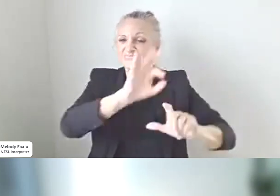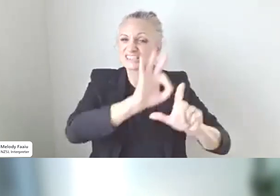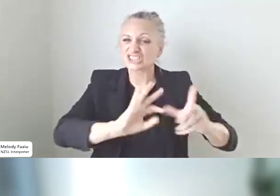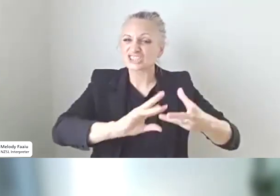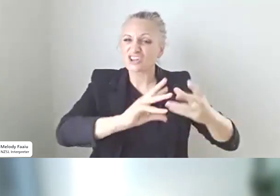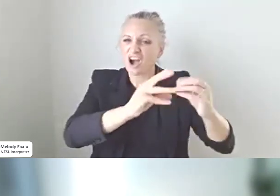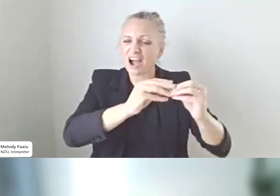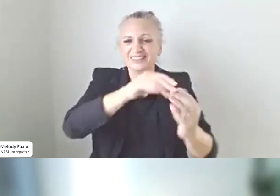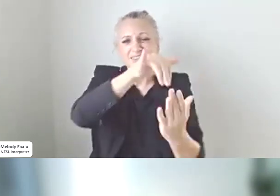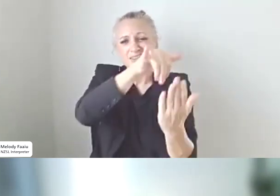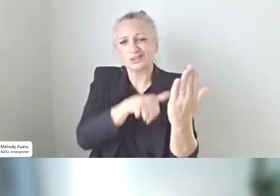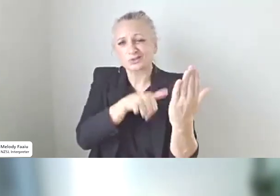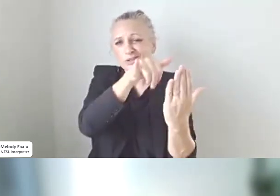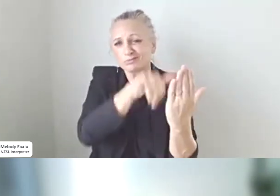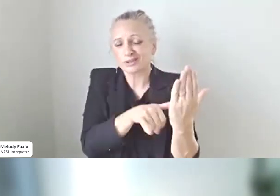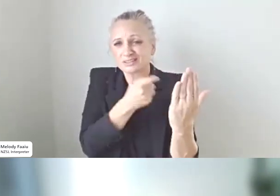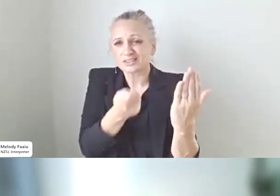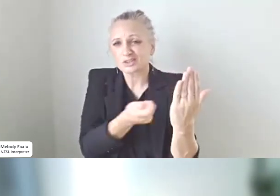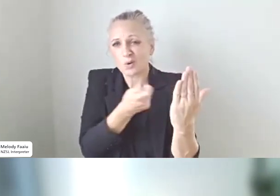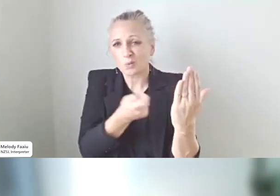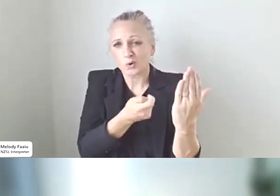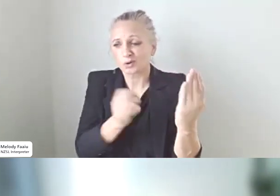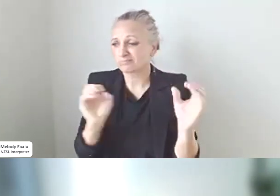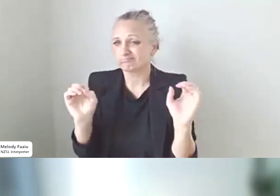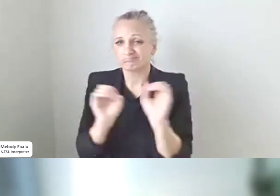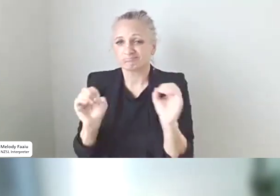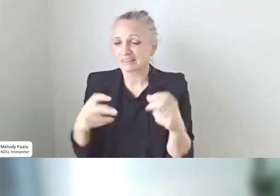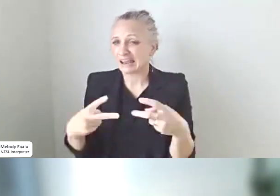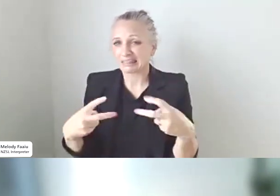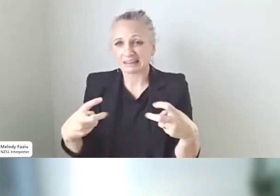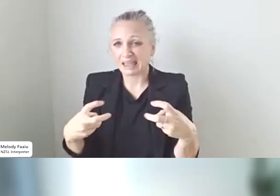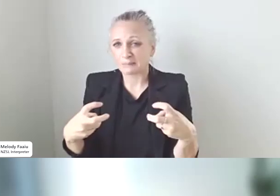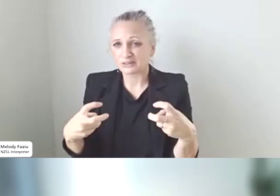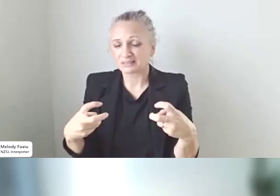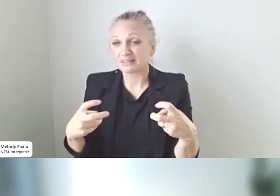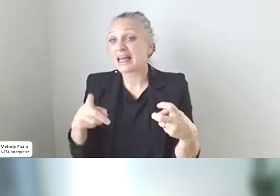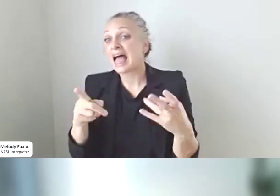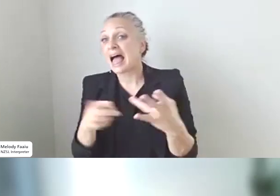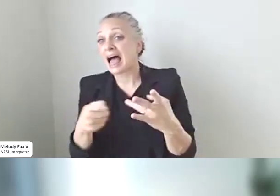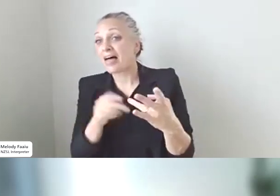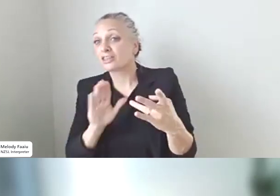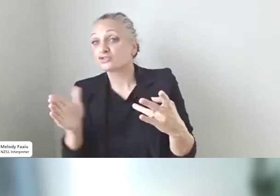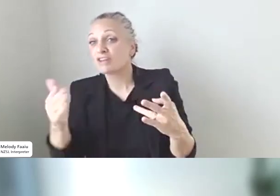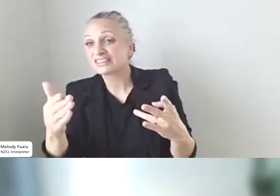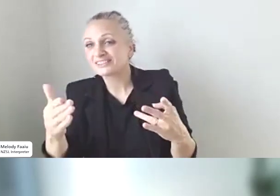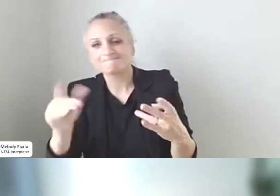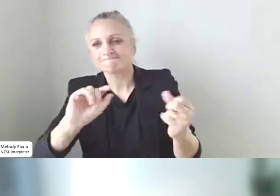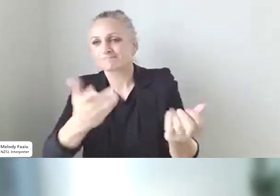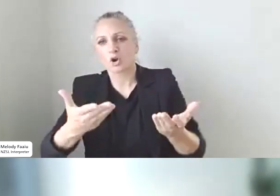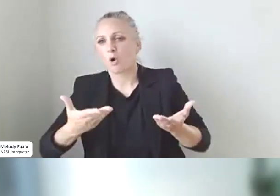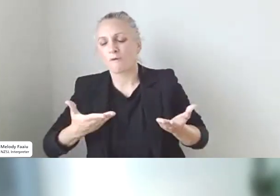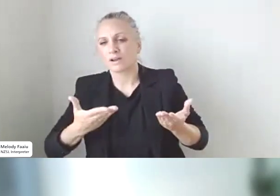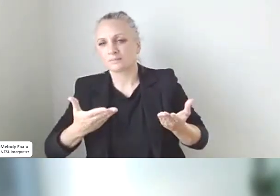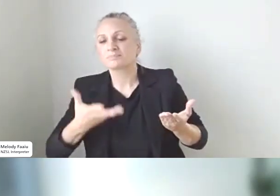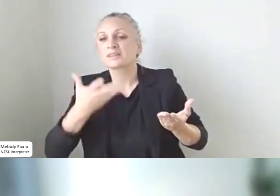captions for videos, and they don't offer other ways to navigate. We have accessibility guidelines, but as our